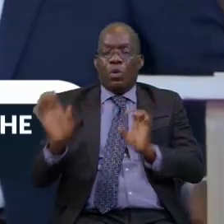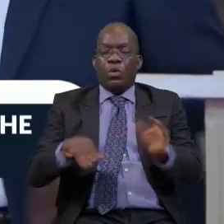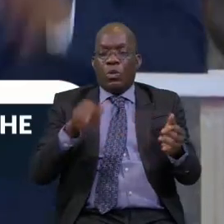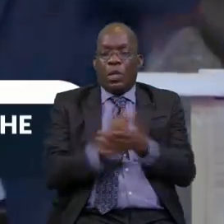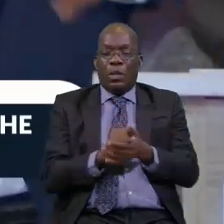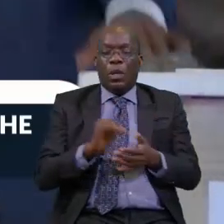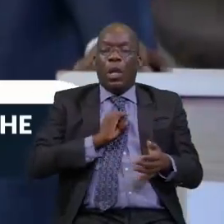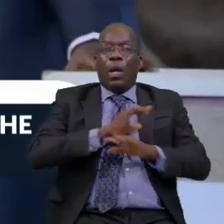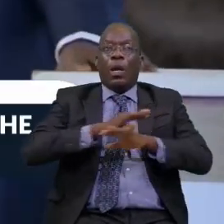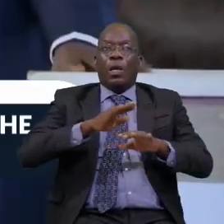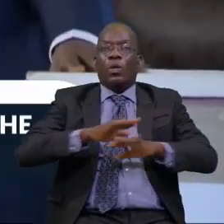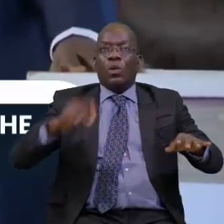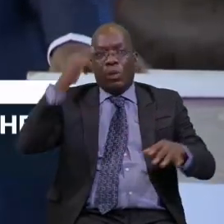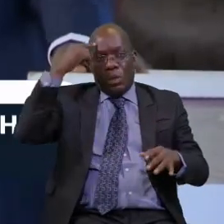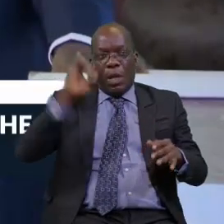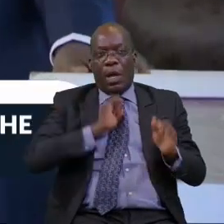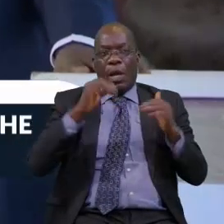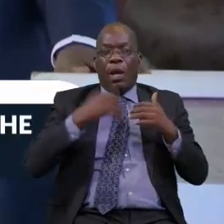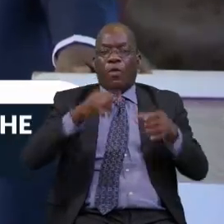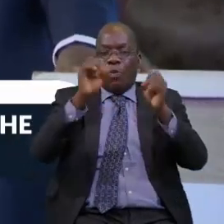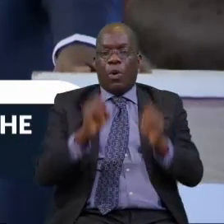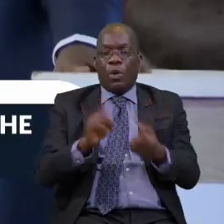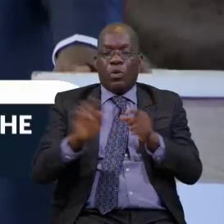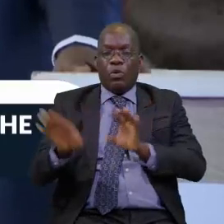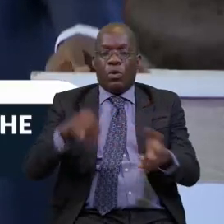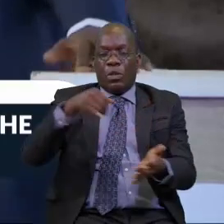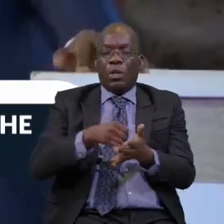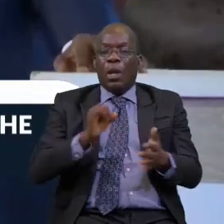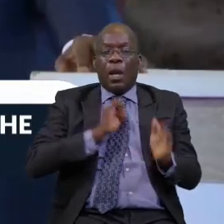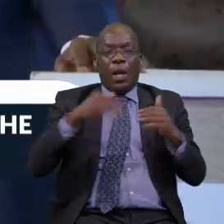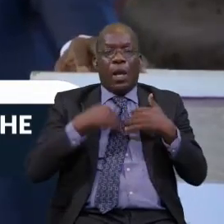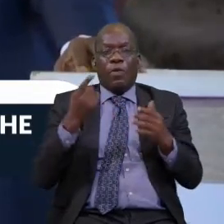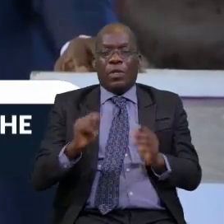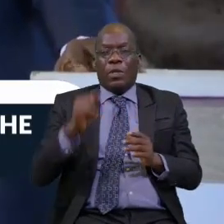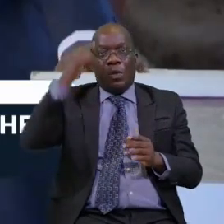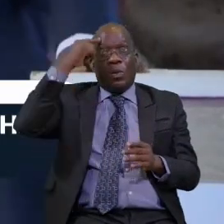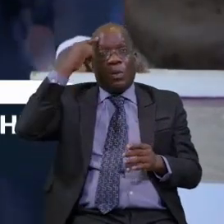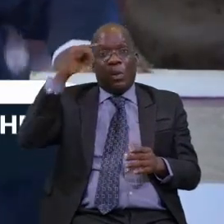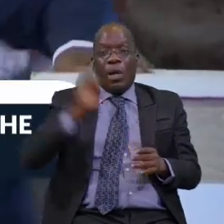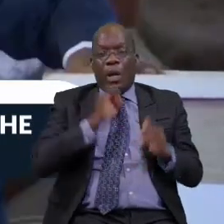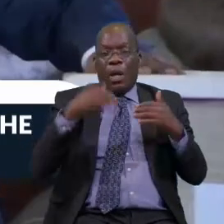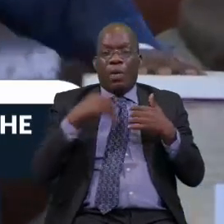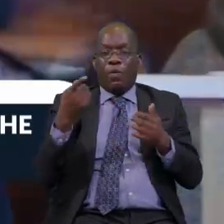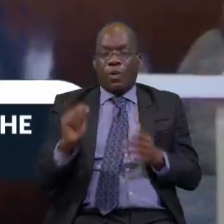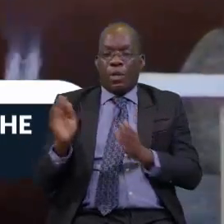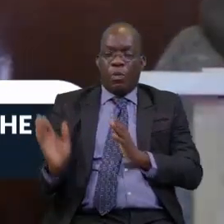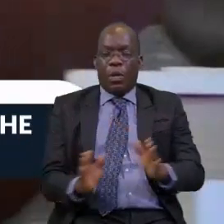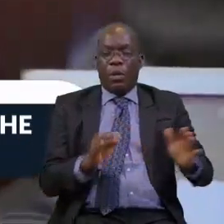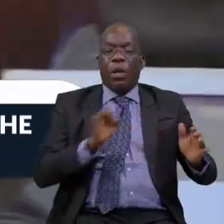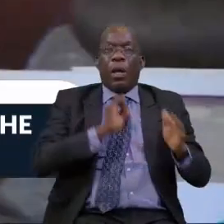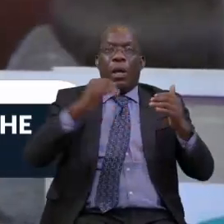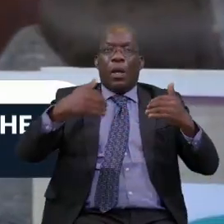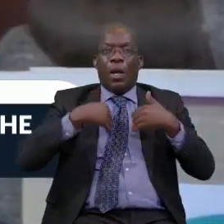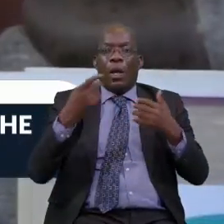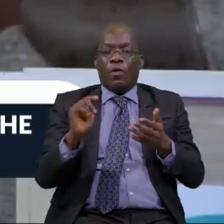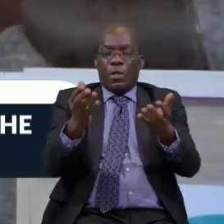power to do that. I have the intention, I have the plan, I have the desire, but I